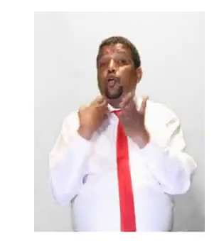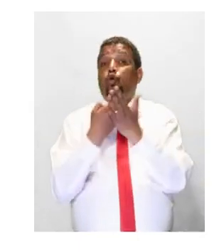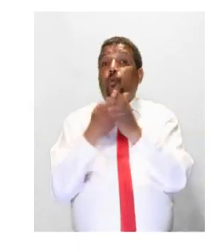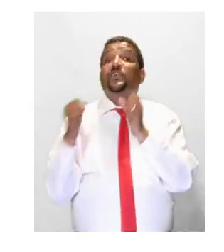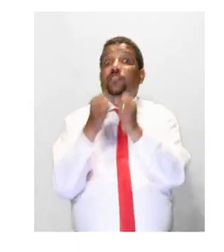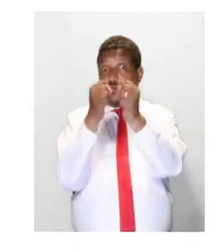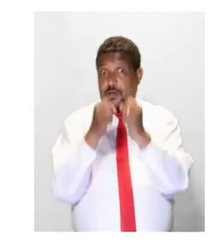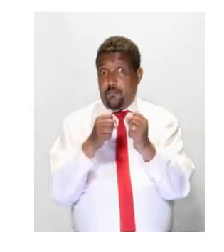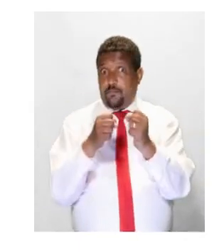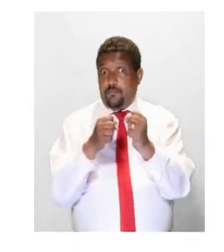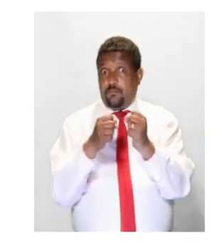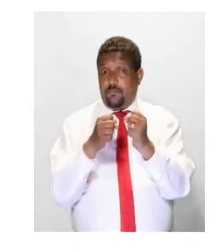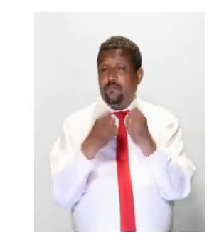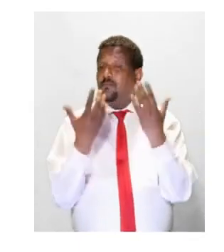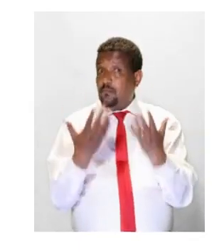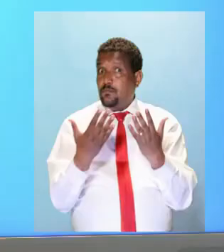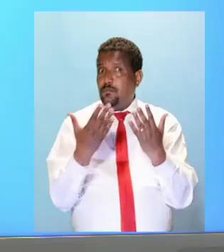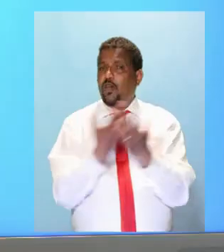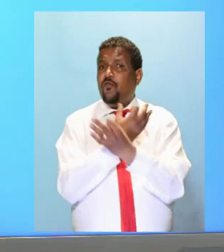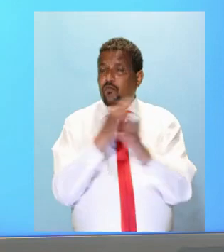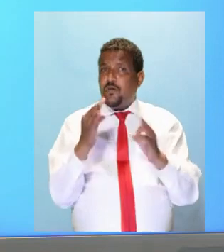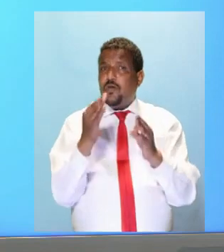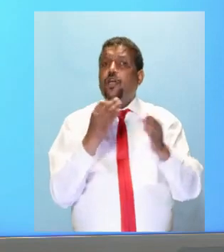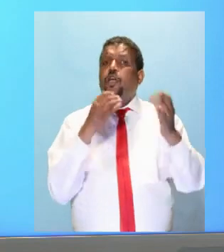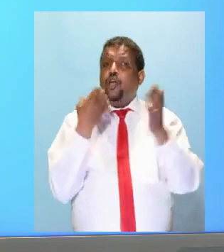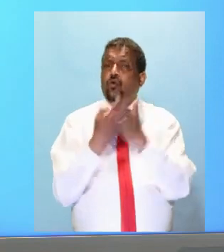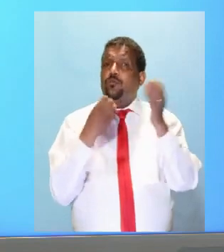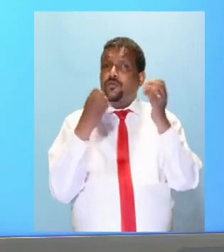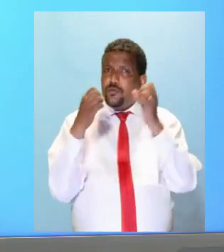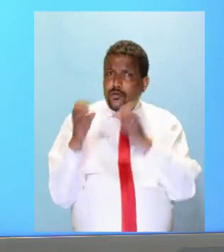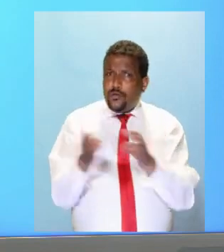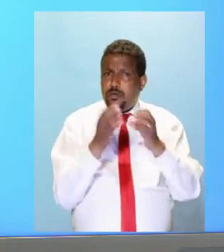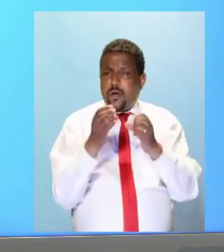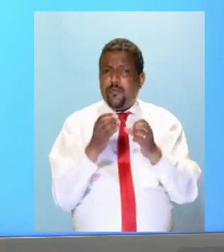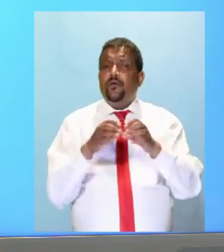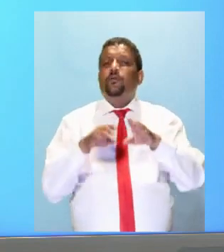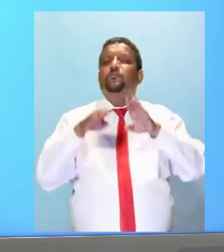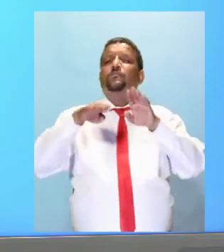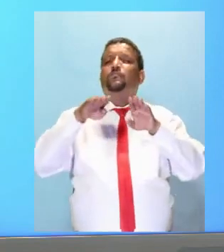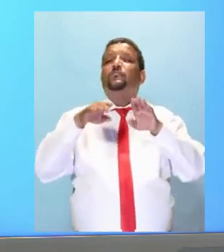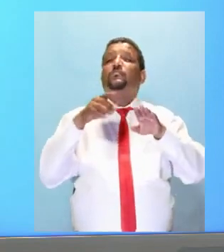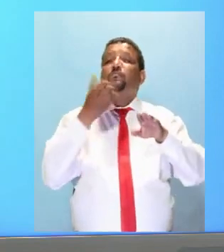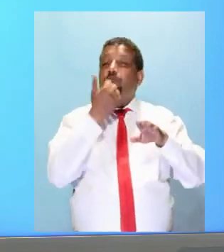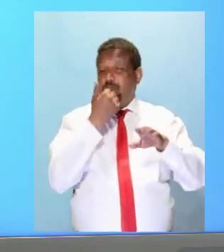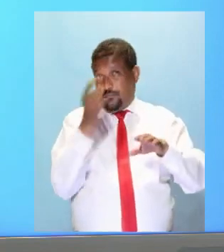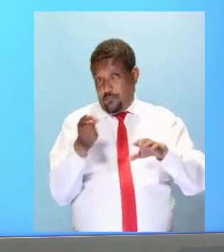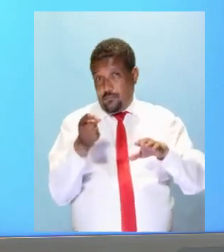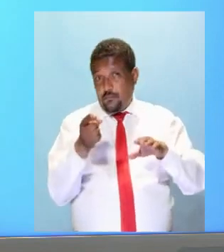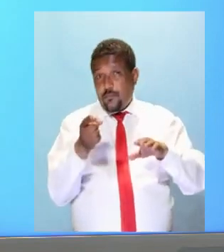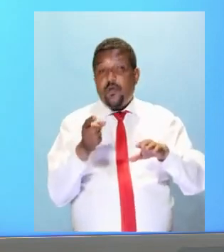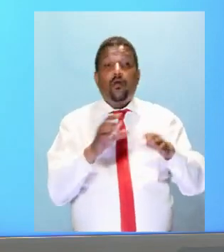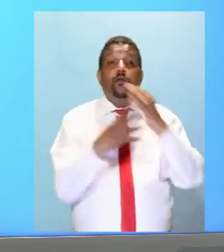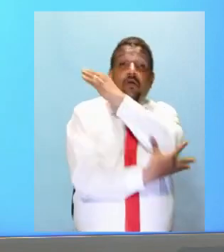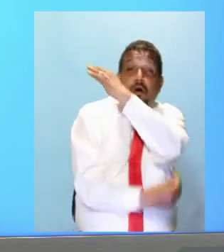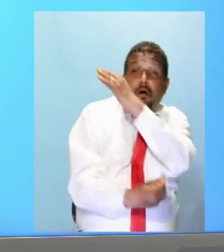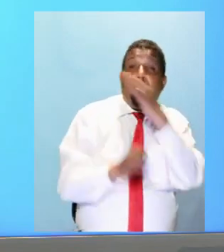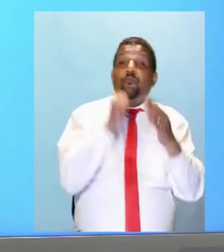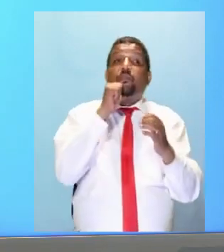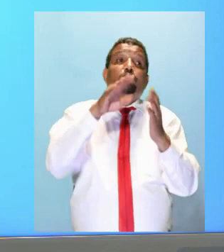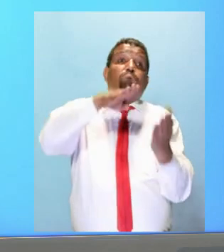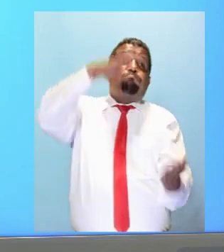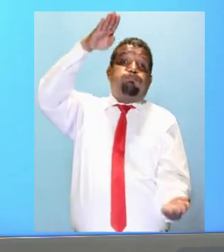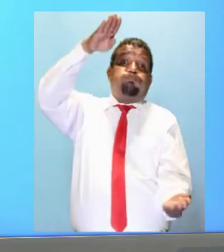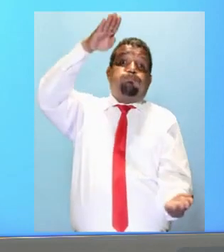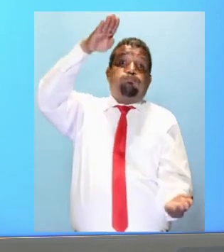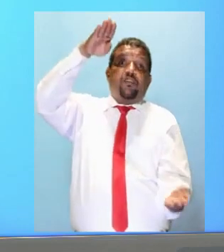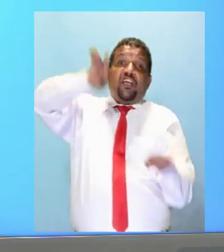the capitalist economic system, there is inequality of income. That means the gap between the poor and the rich is very high under the